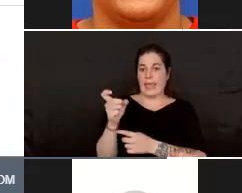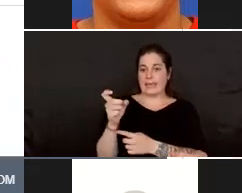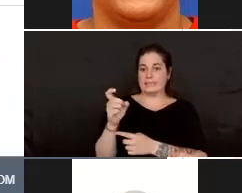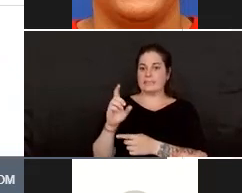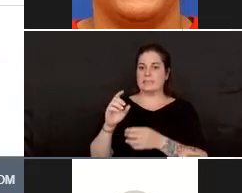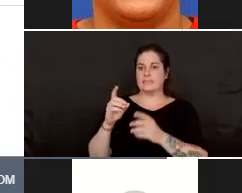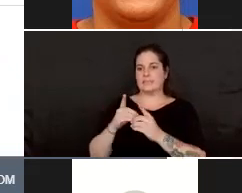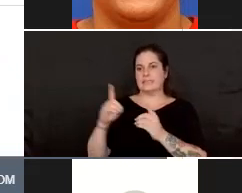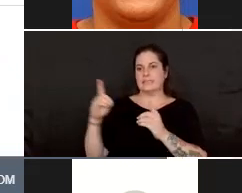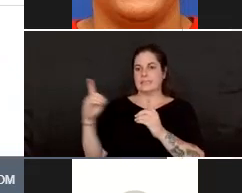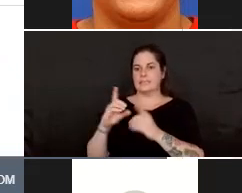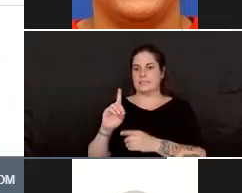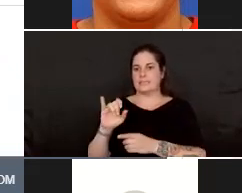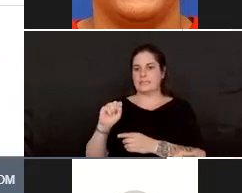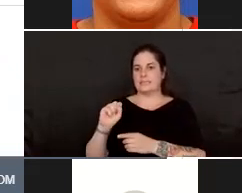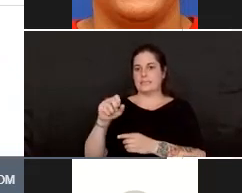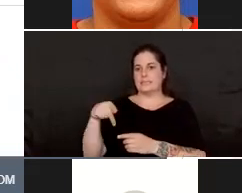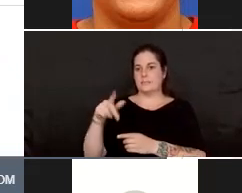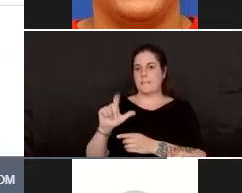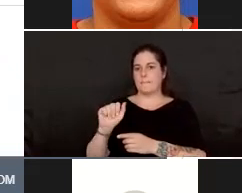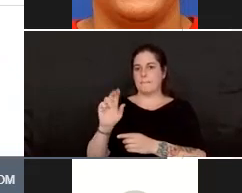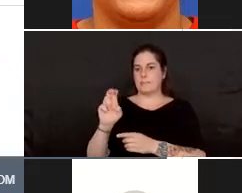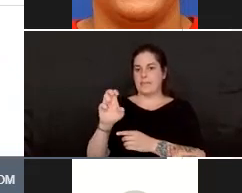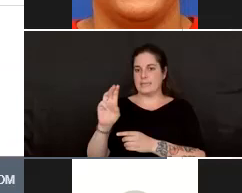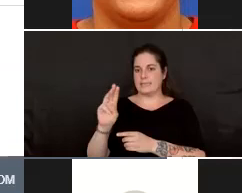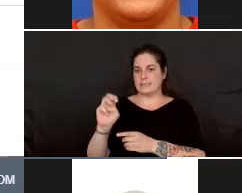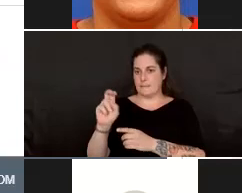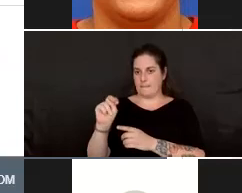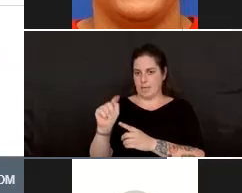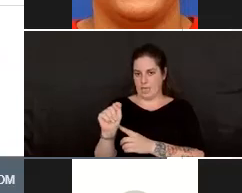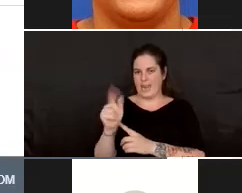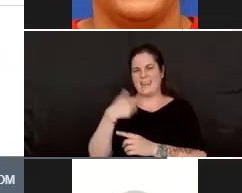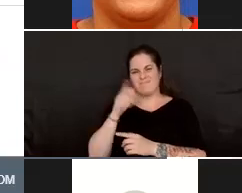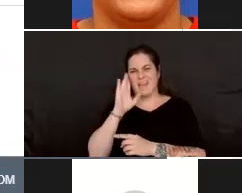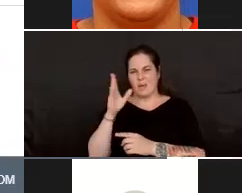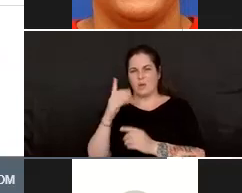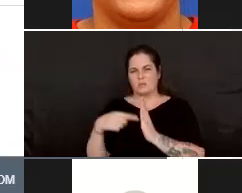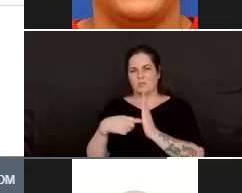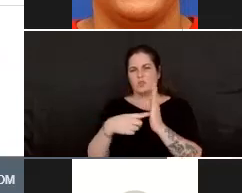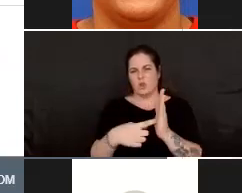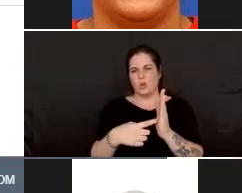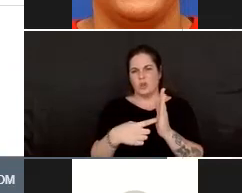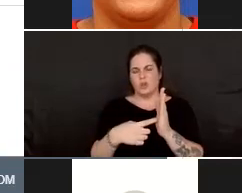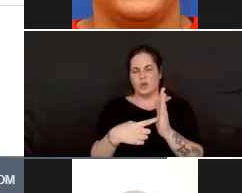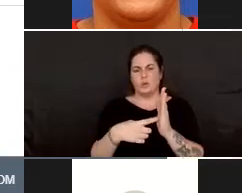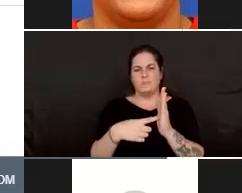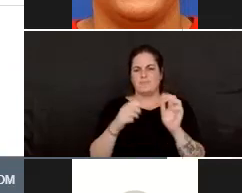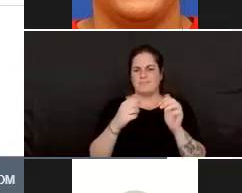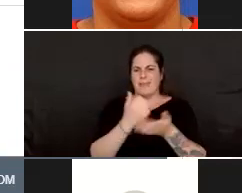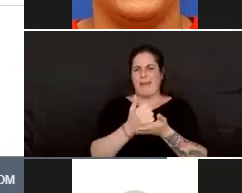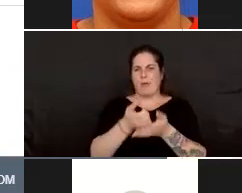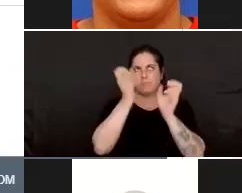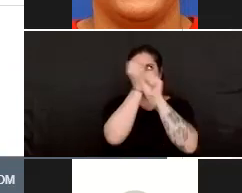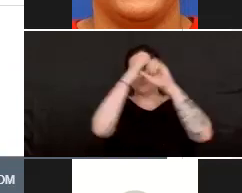equilibrium that our oscillator experiences. And I'll kind of give you an example to help you visualize what I'm saying